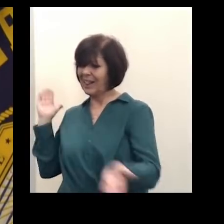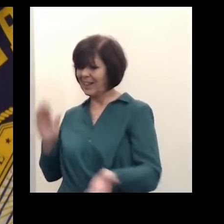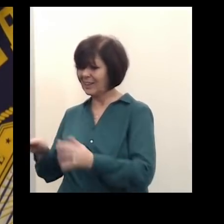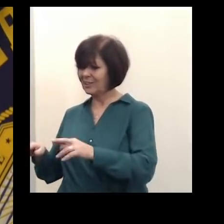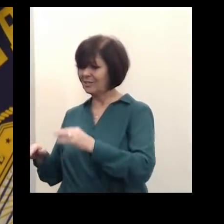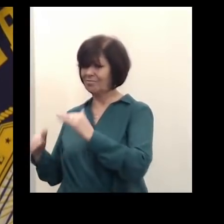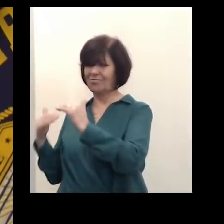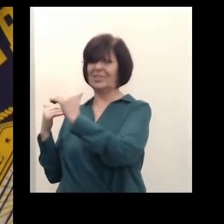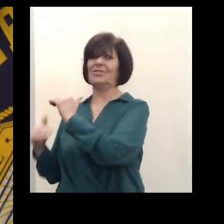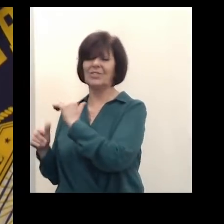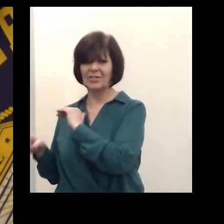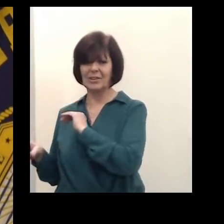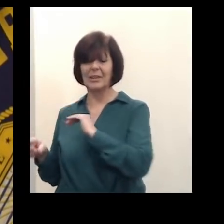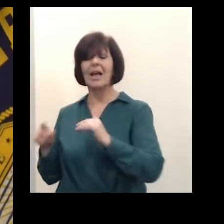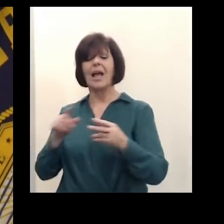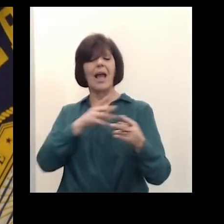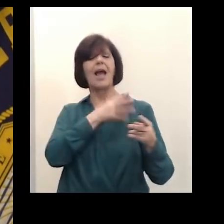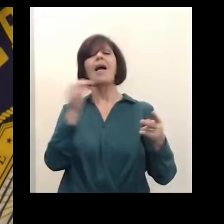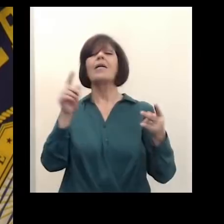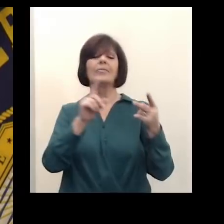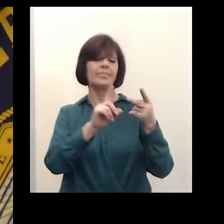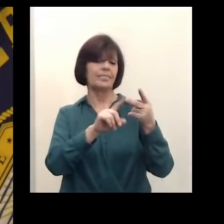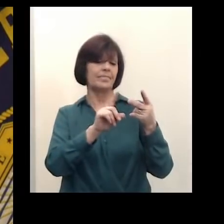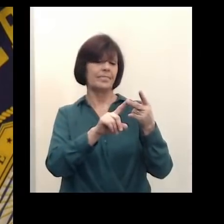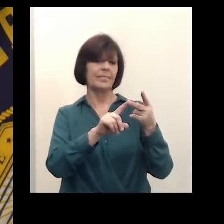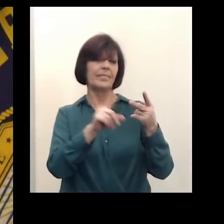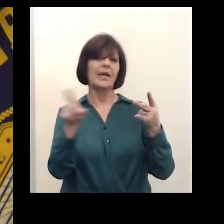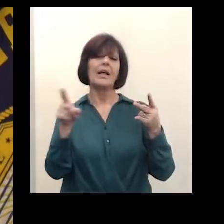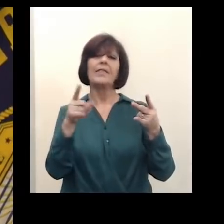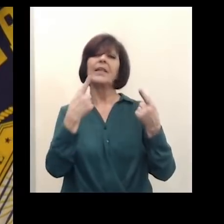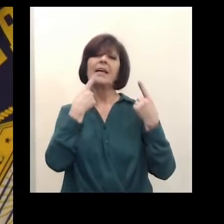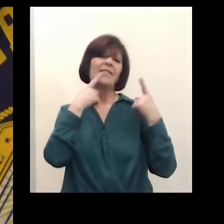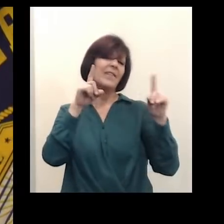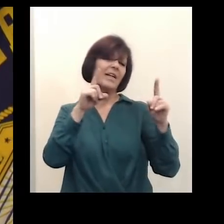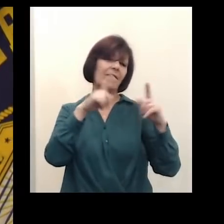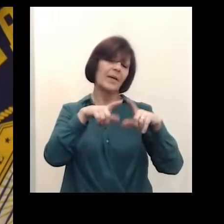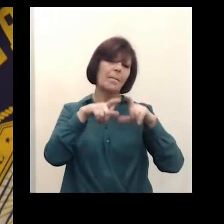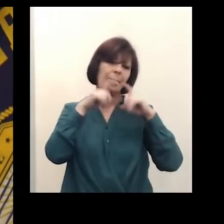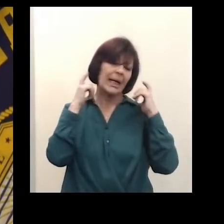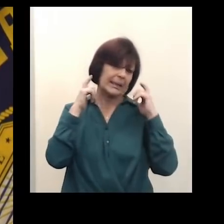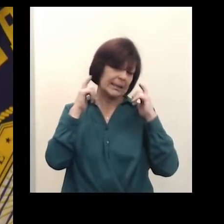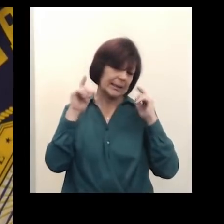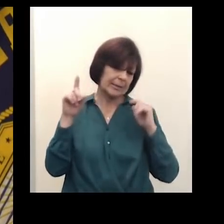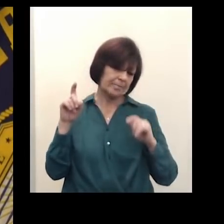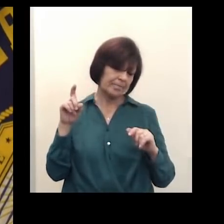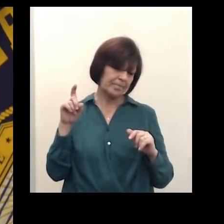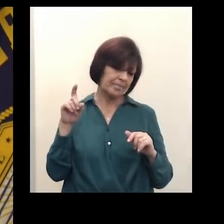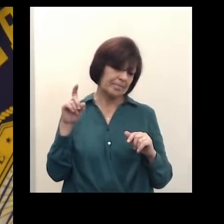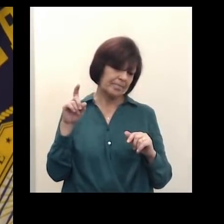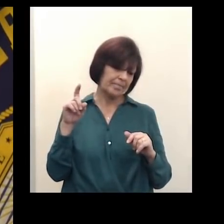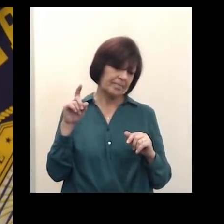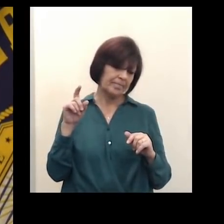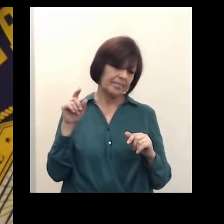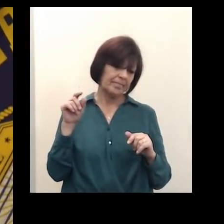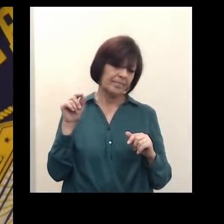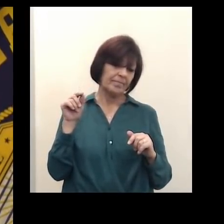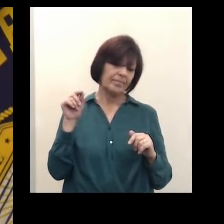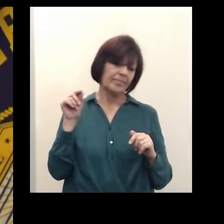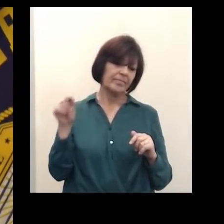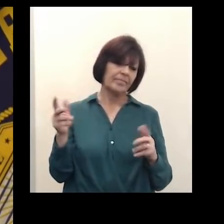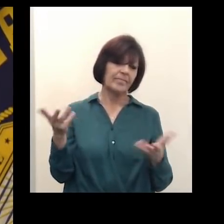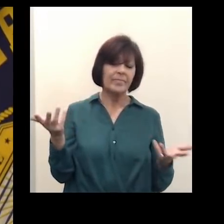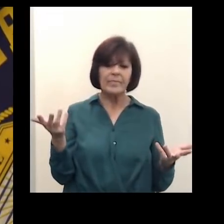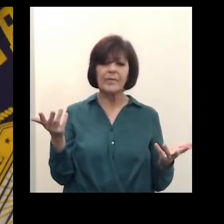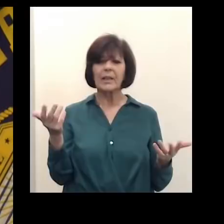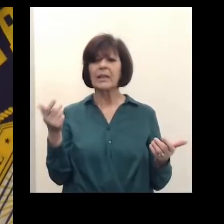that. The other question I had is regarding the effectiveness of wearing masks. We've been hearing from folks who said, look, masks don't